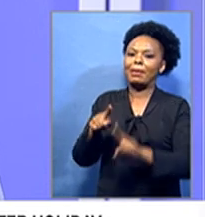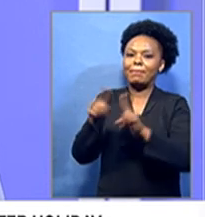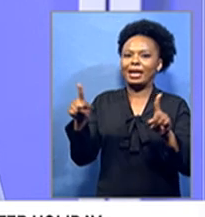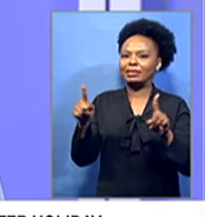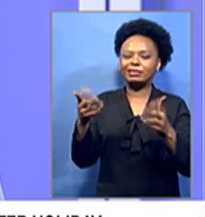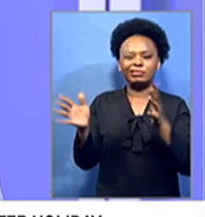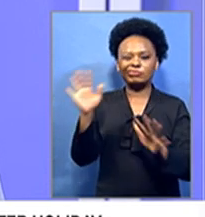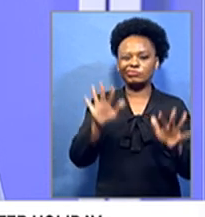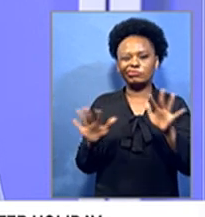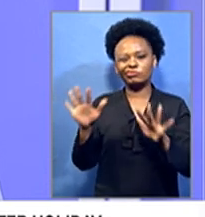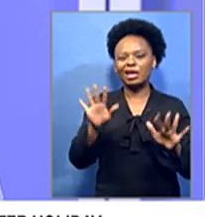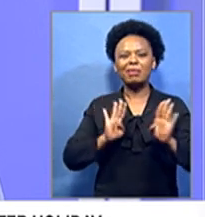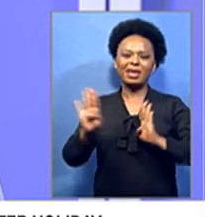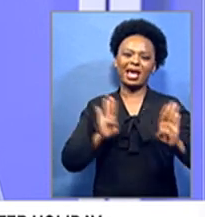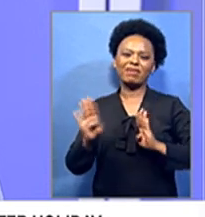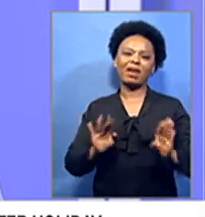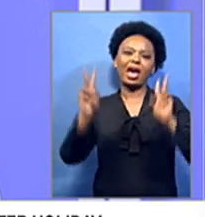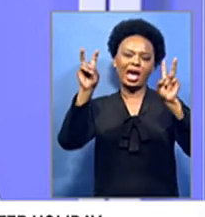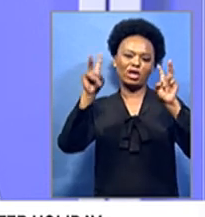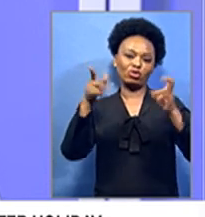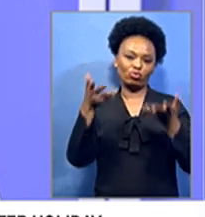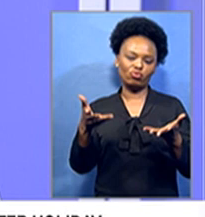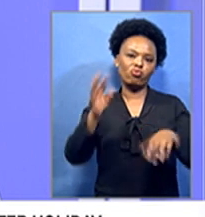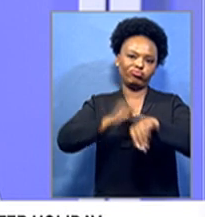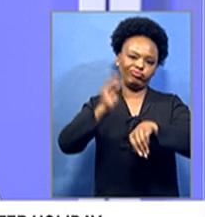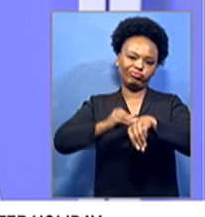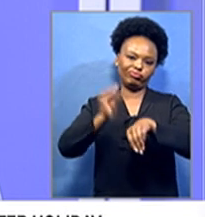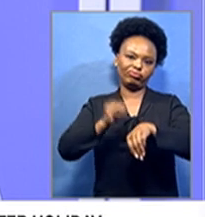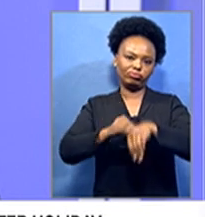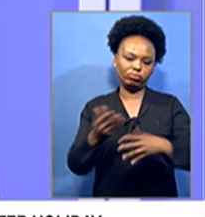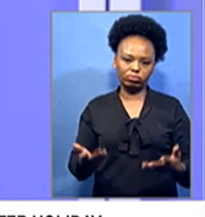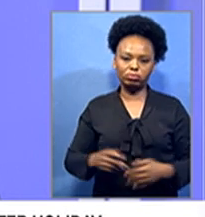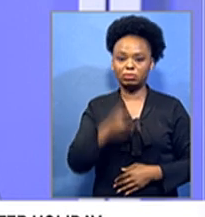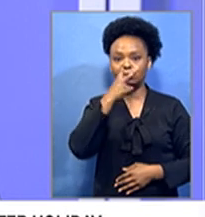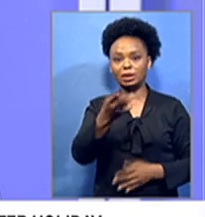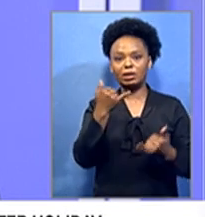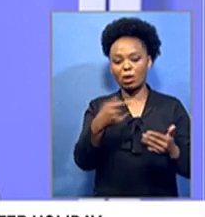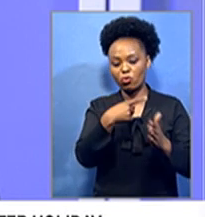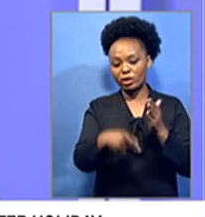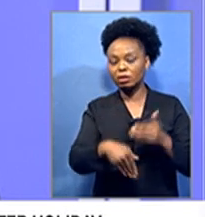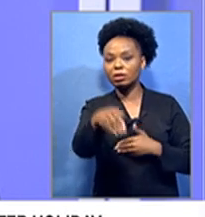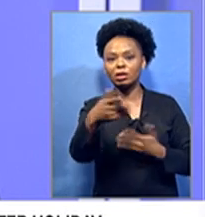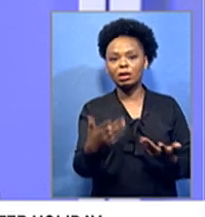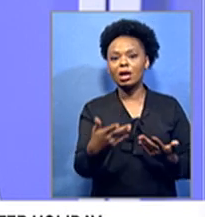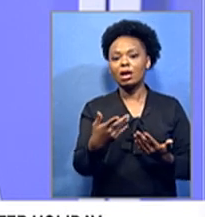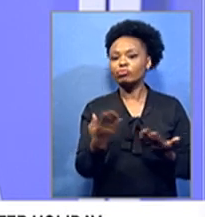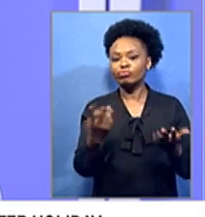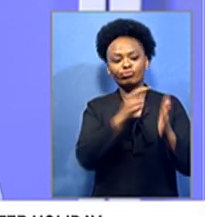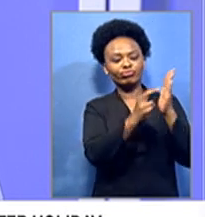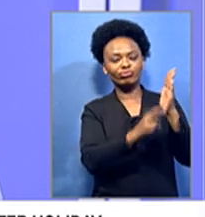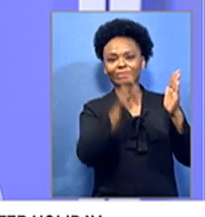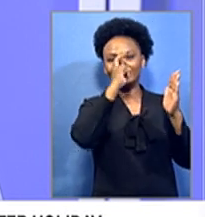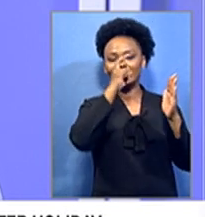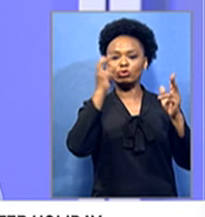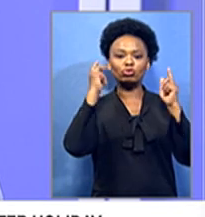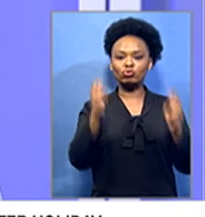behavioral issue that is at stake here. We're seeing the Easter weekend coming up. We're seeing that restrictions are not very strong this